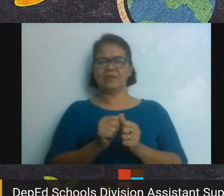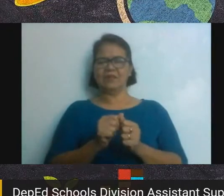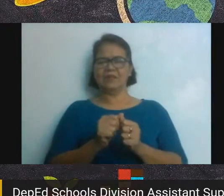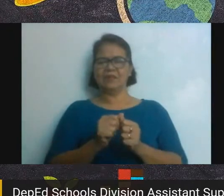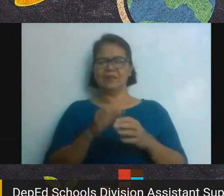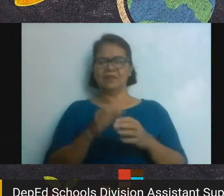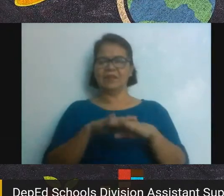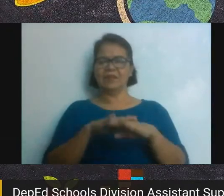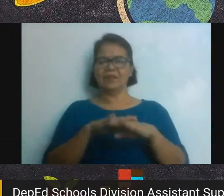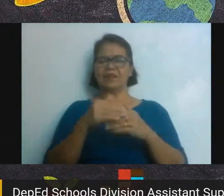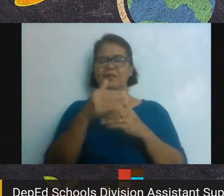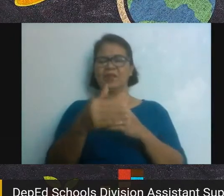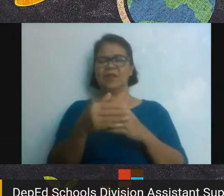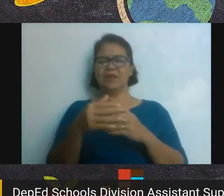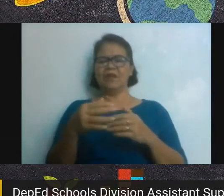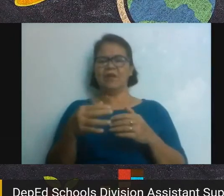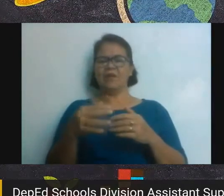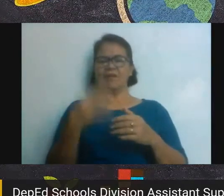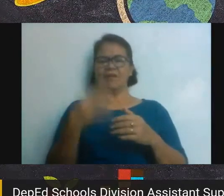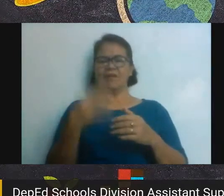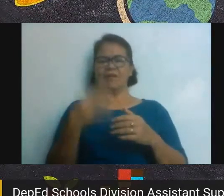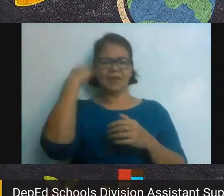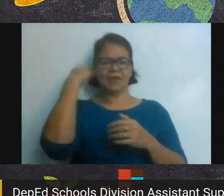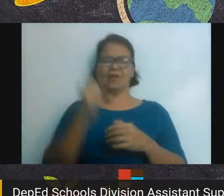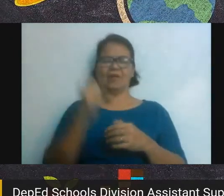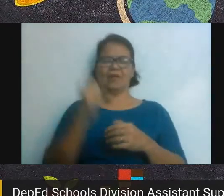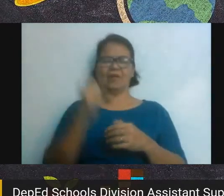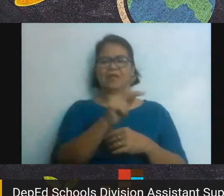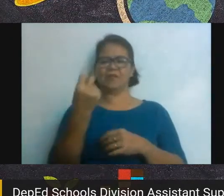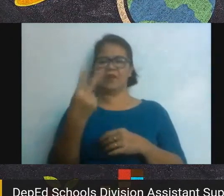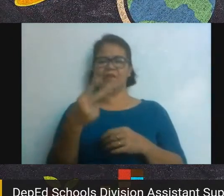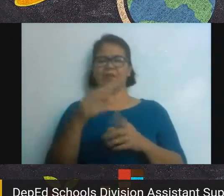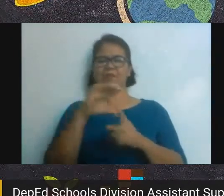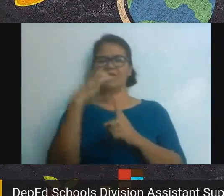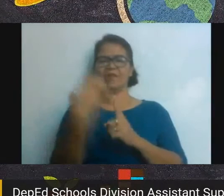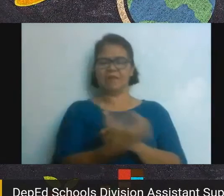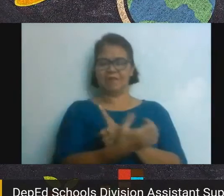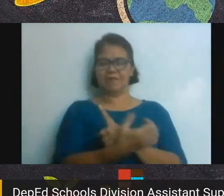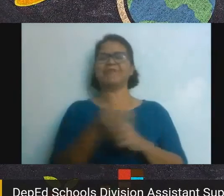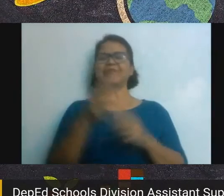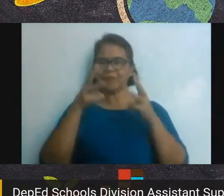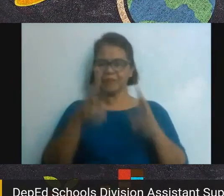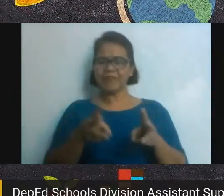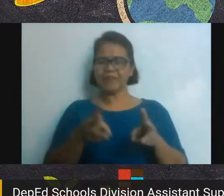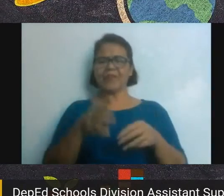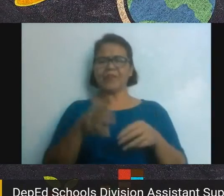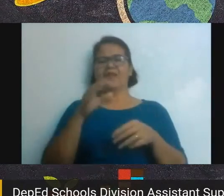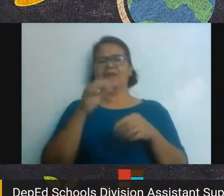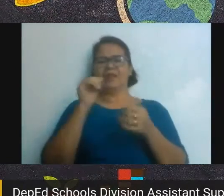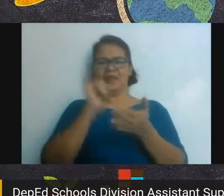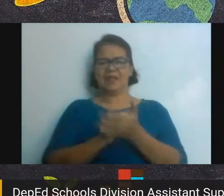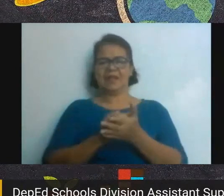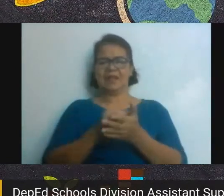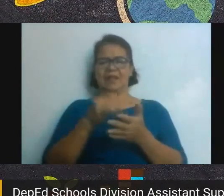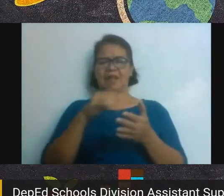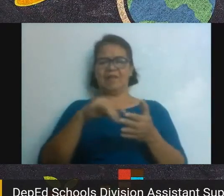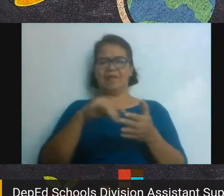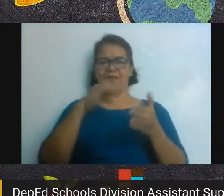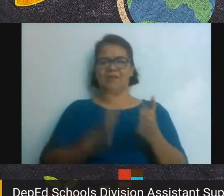curriculum to find ways of ensuring that every learner achieves authentic